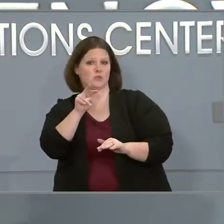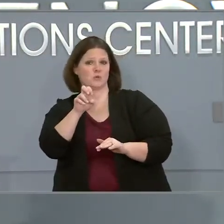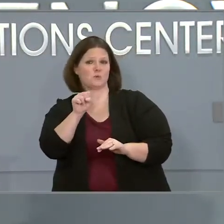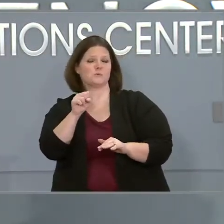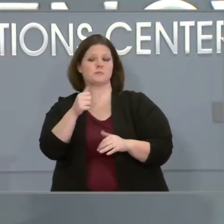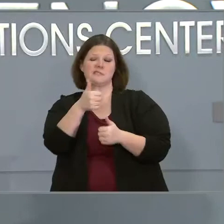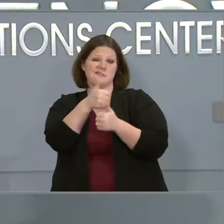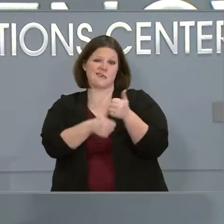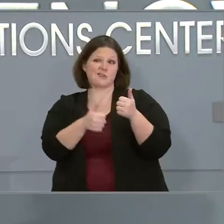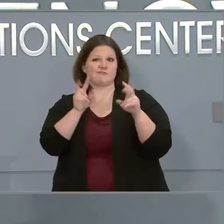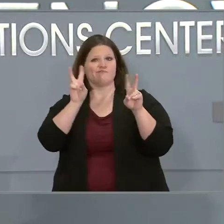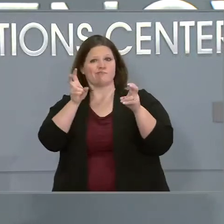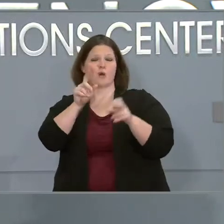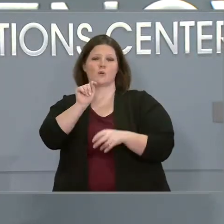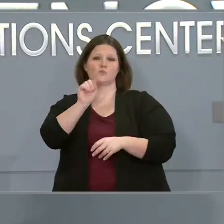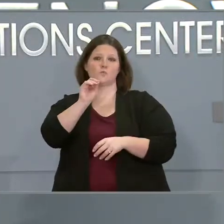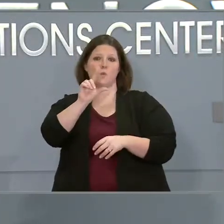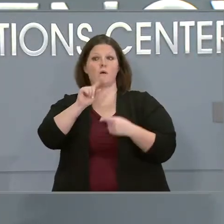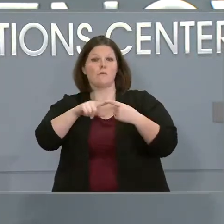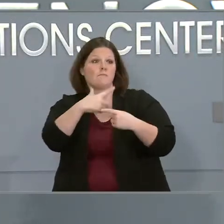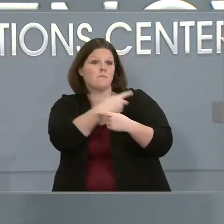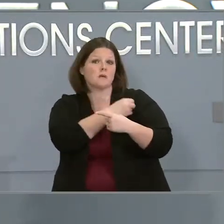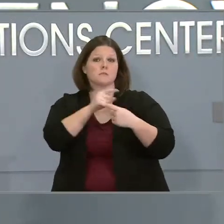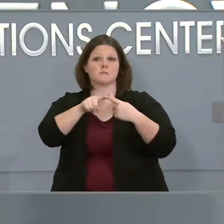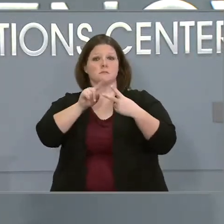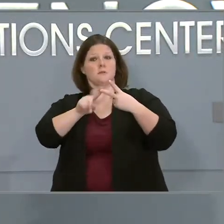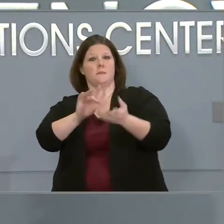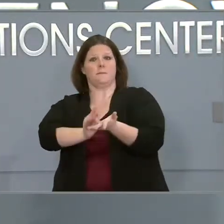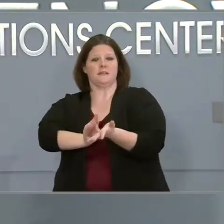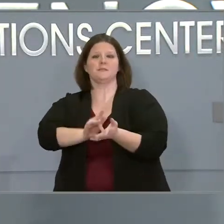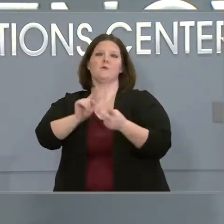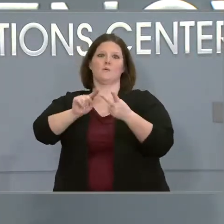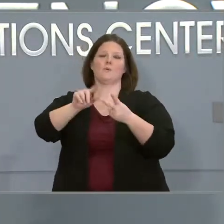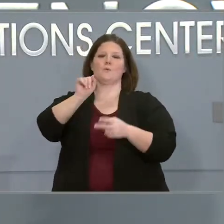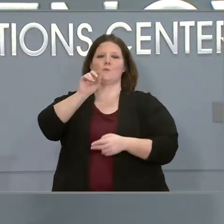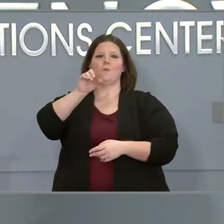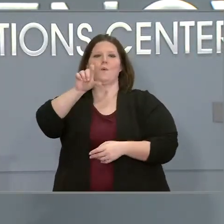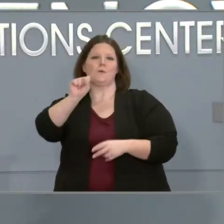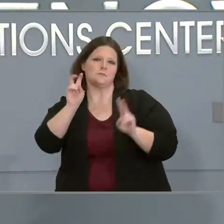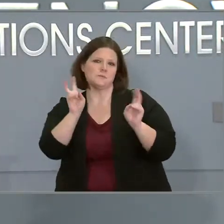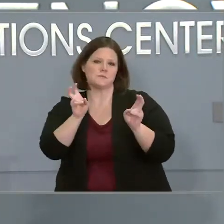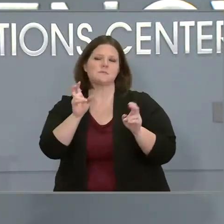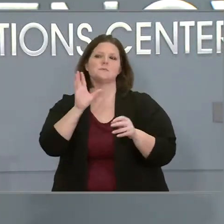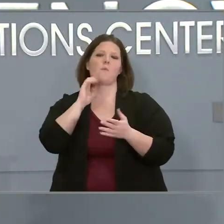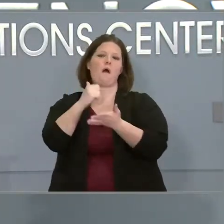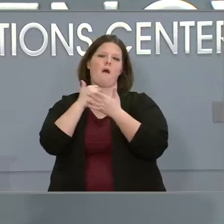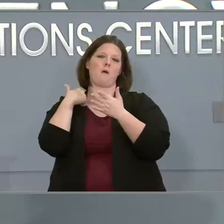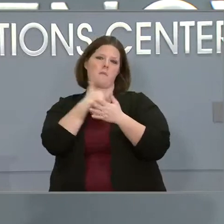we get here is one more thing we can use to beat back this pandemic. But we all need to be